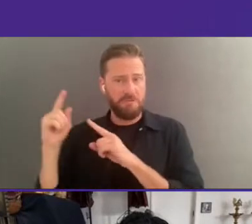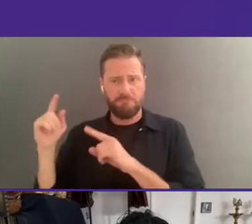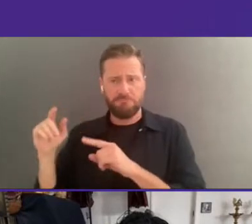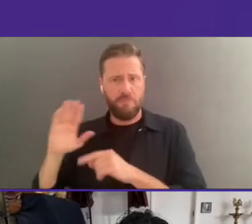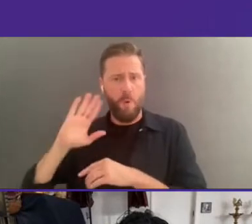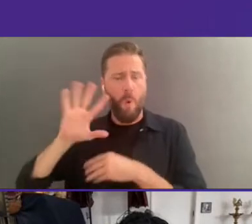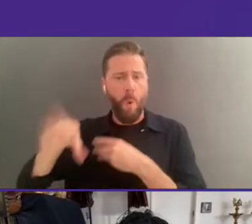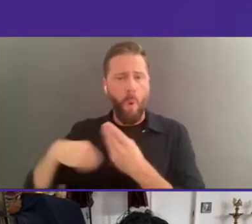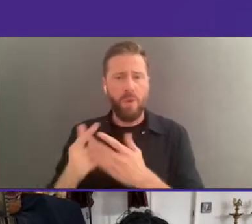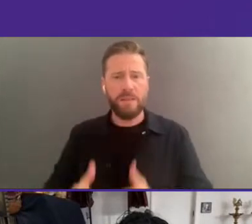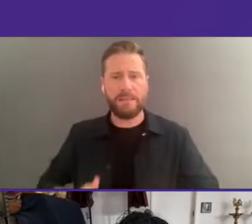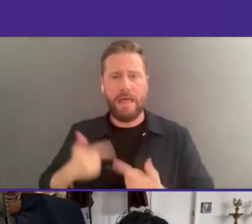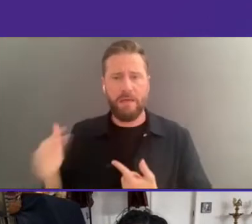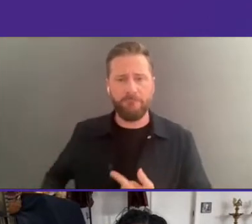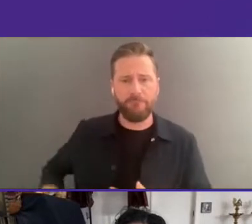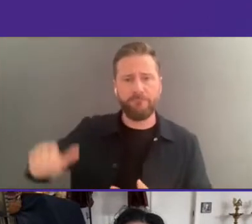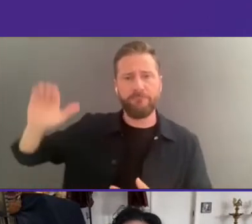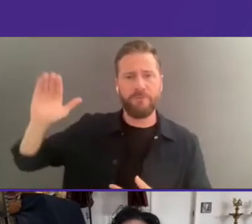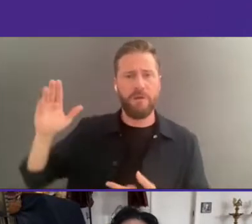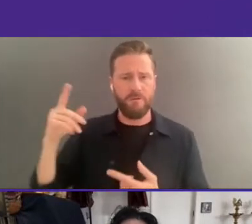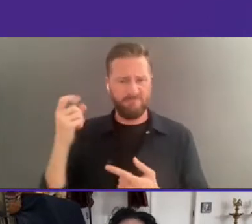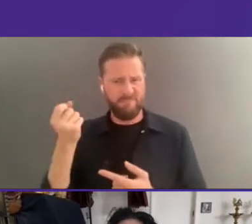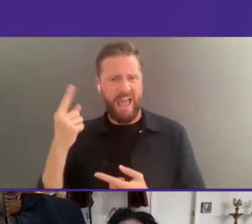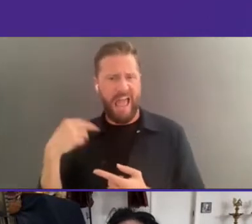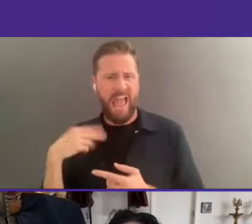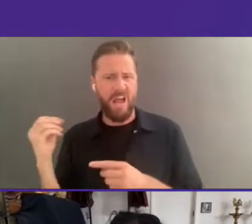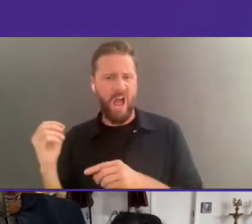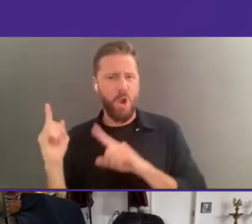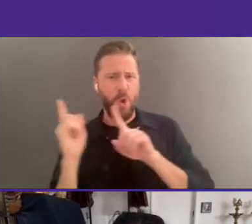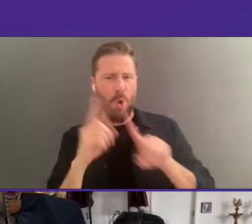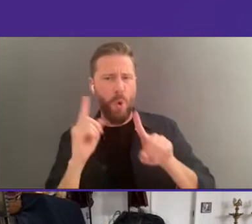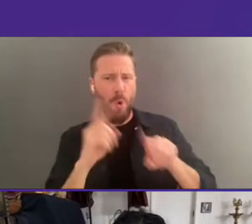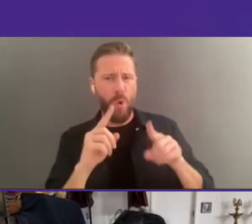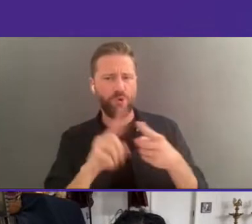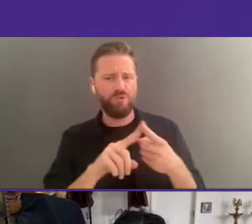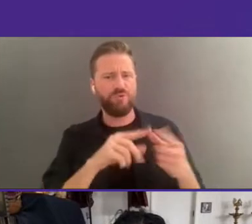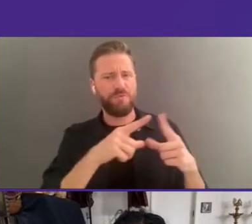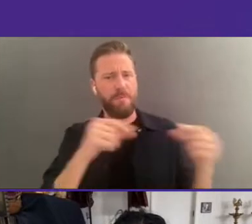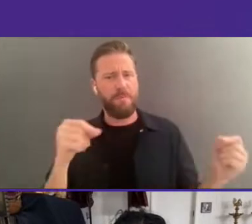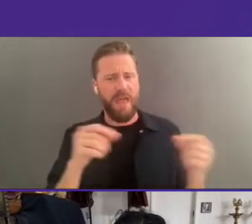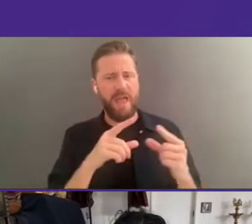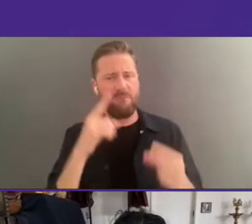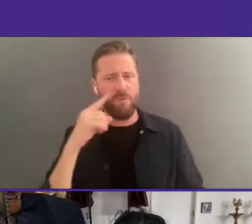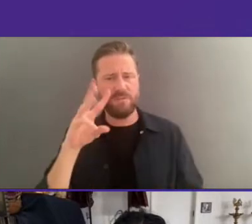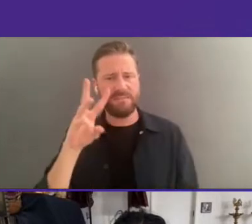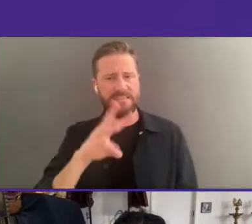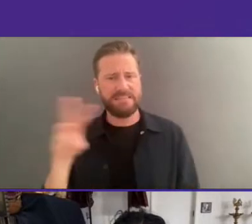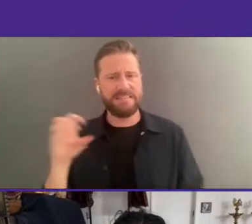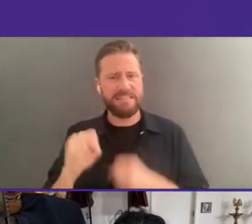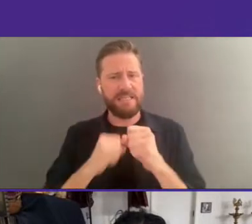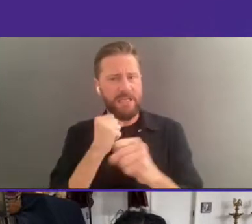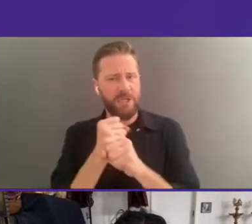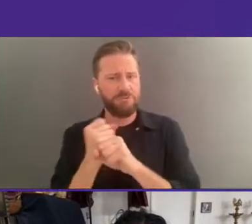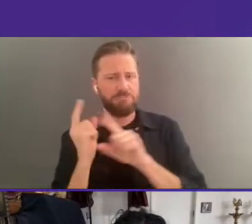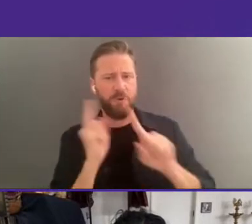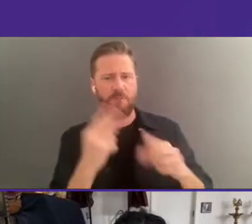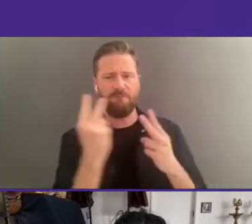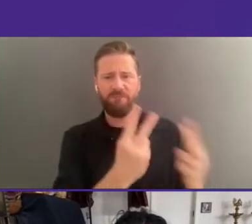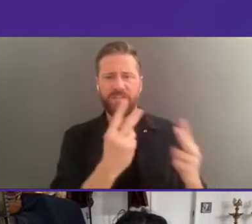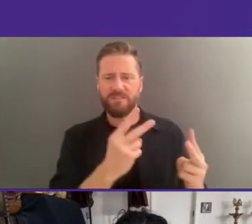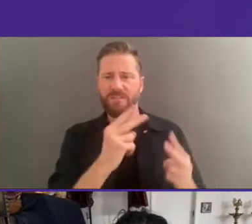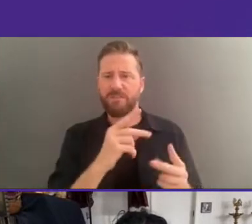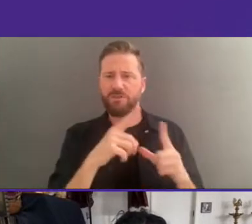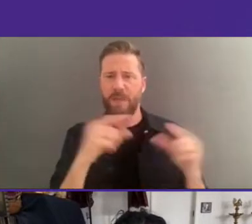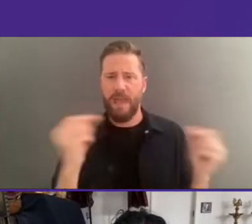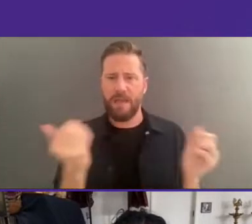to Japan for 66 years helped. And also for that mission, I founded my NPO,